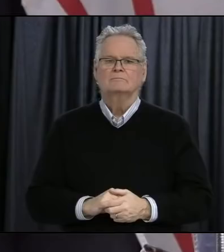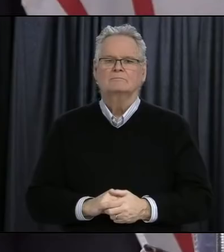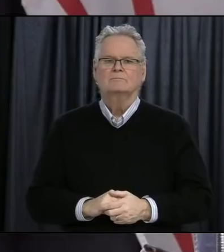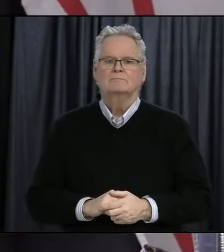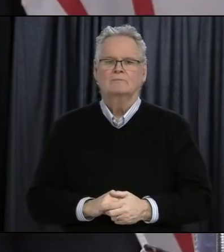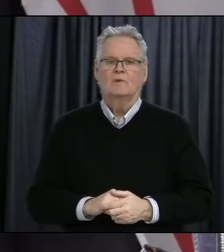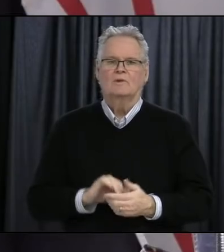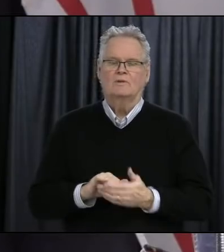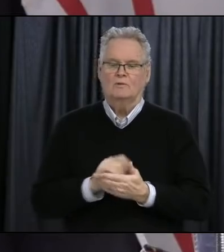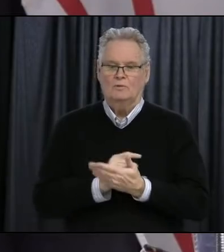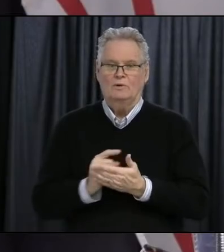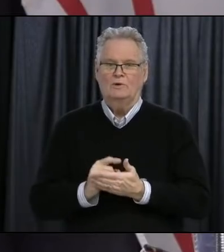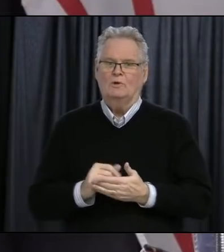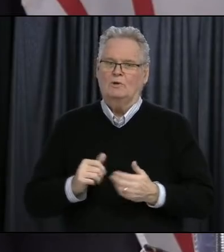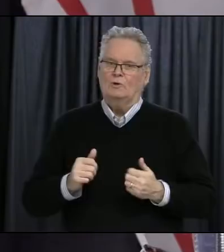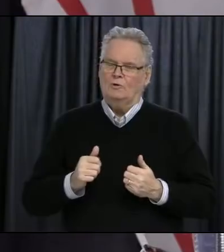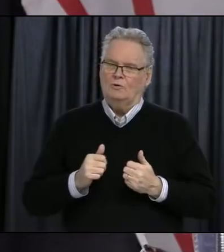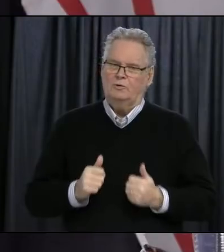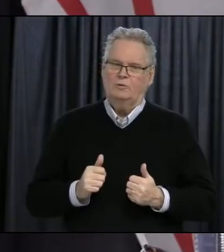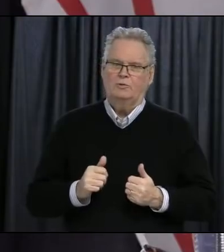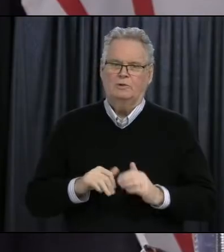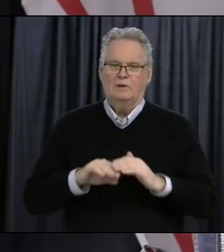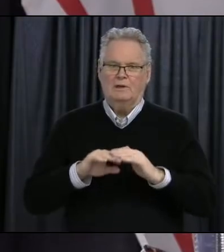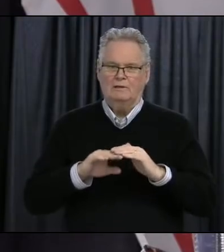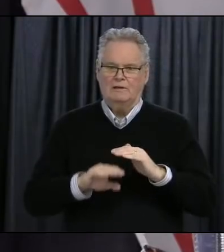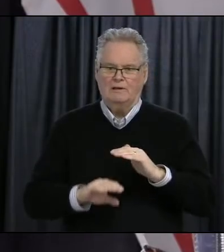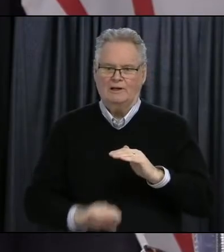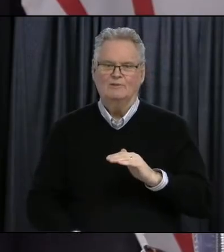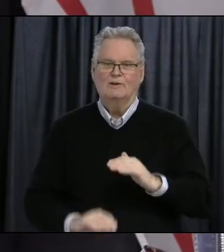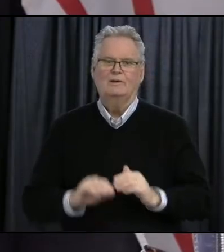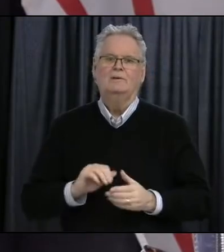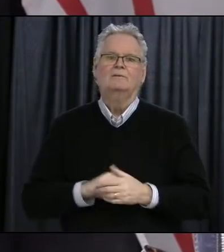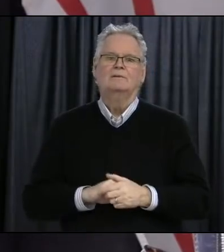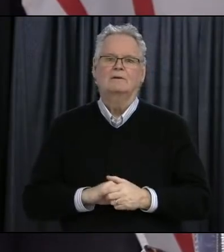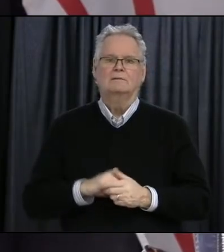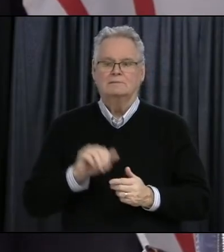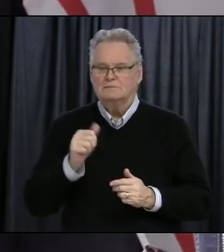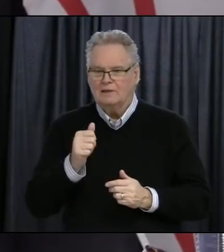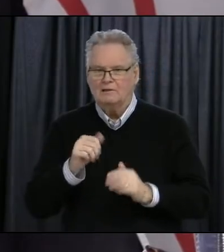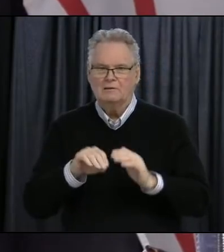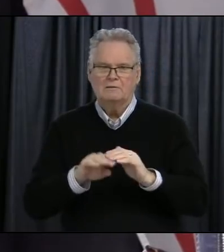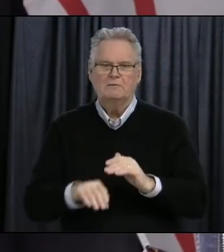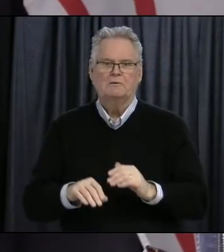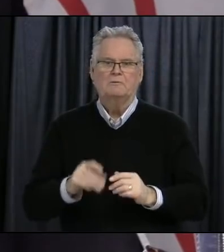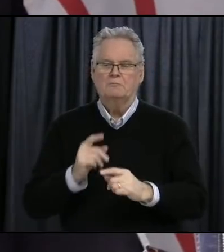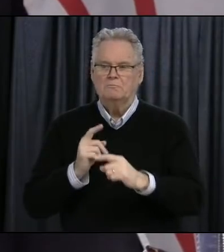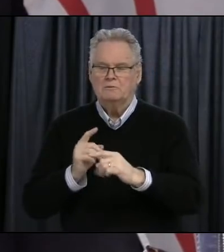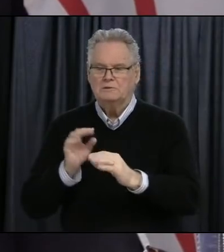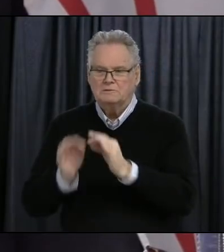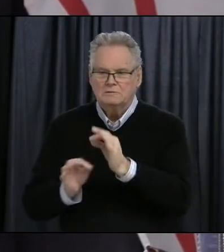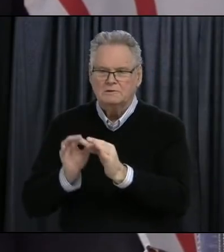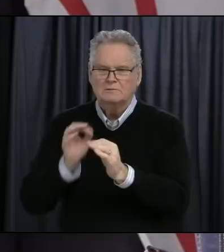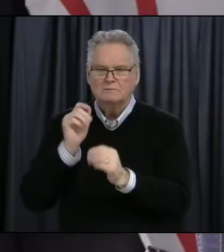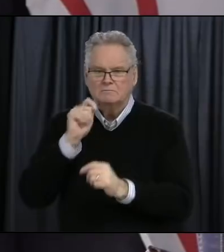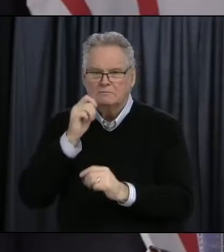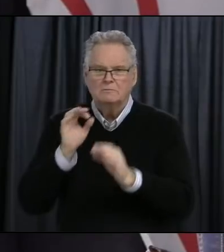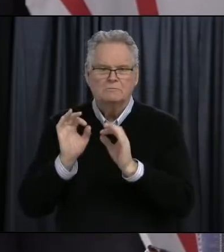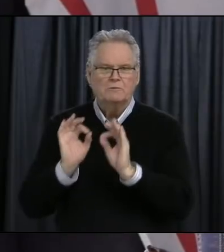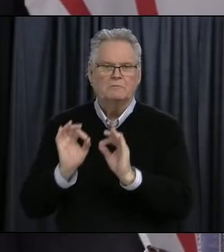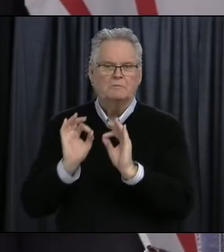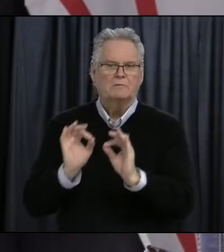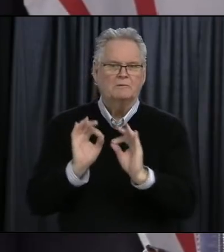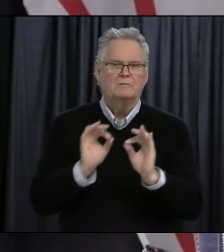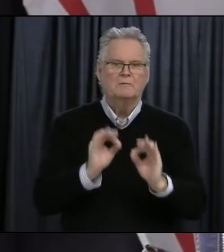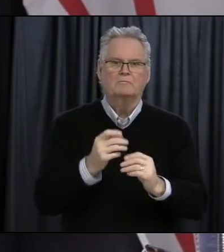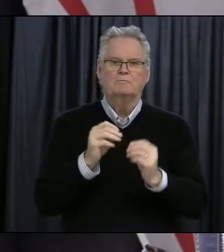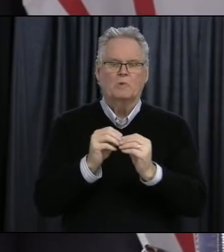asymptomatic testing showing that we have contained the outbreak from 4 weeks ago. Vaccine shipments coming into the province and getting